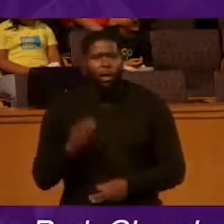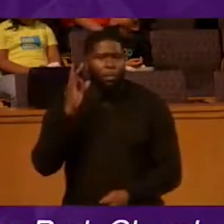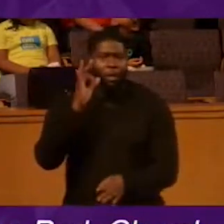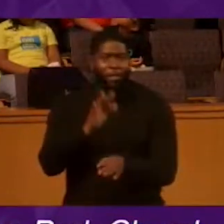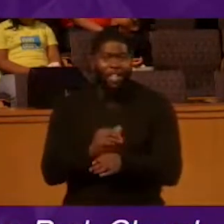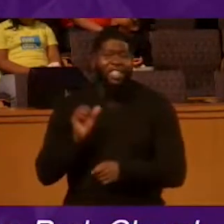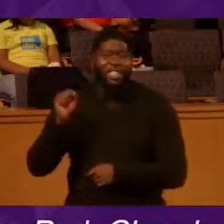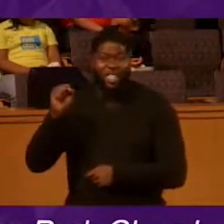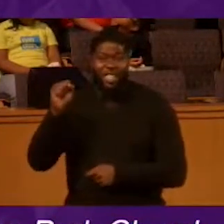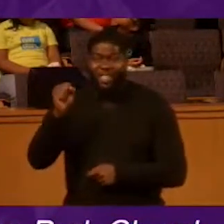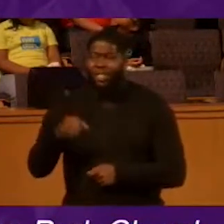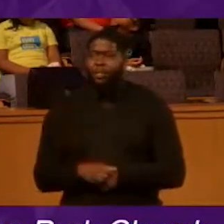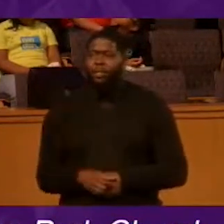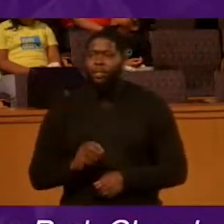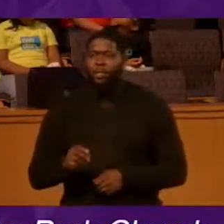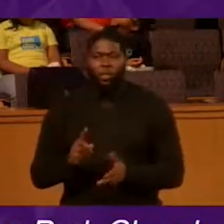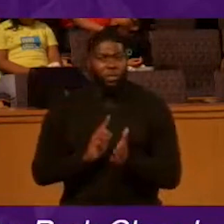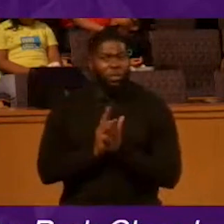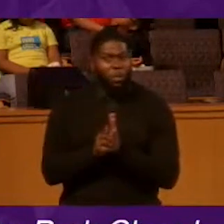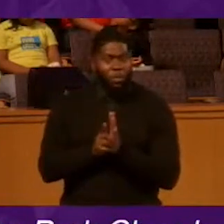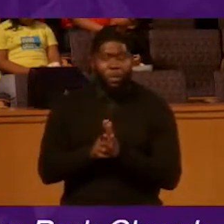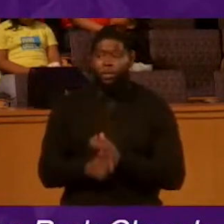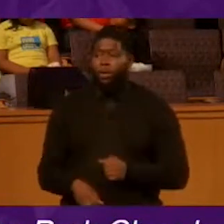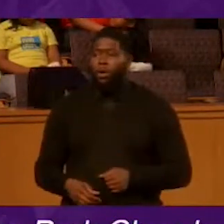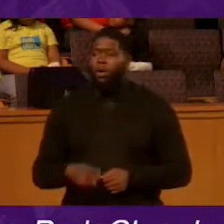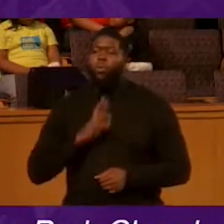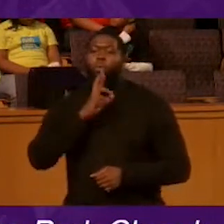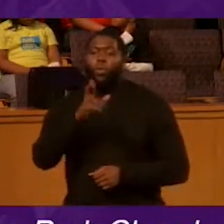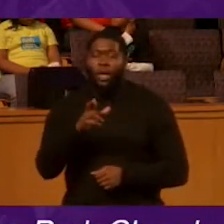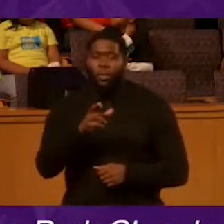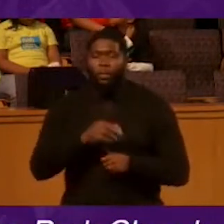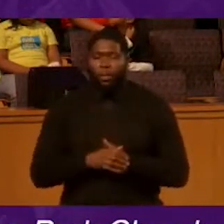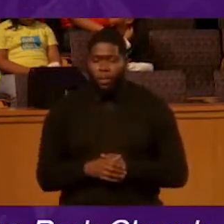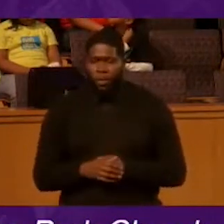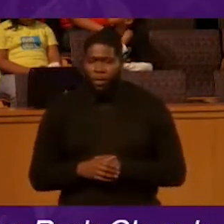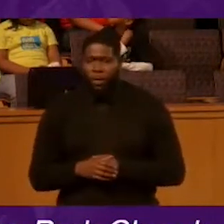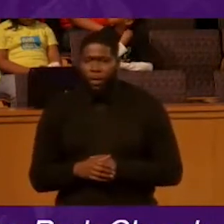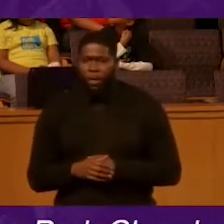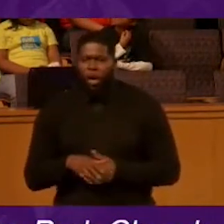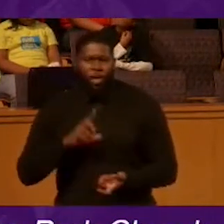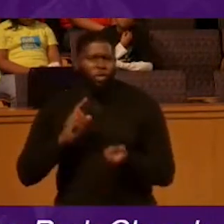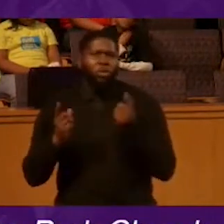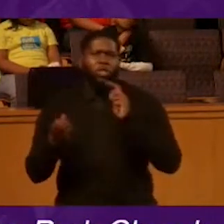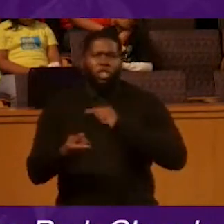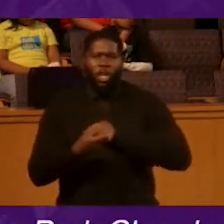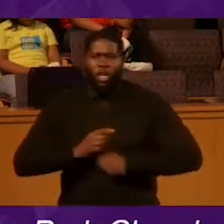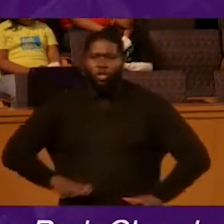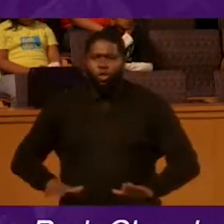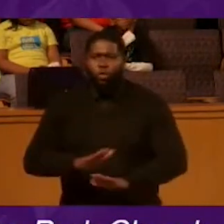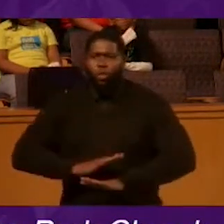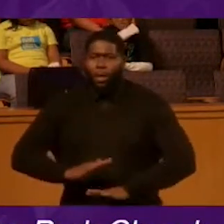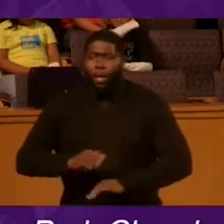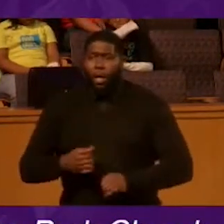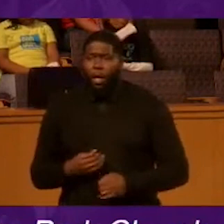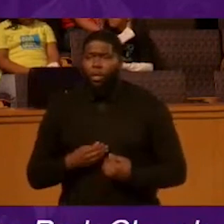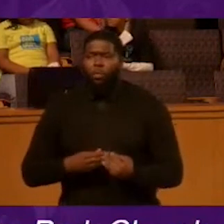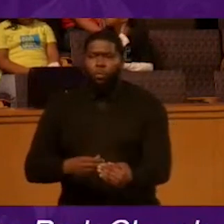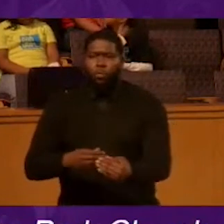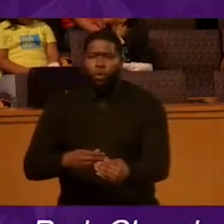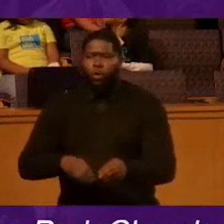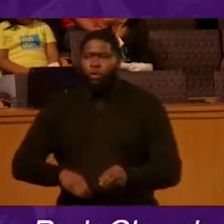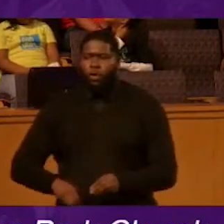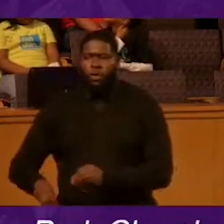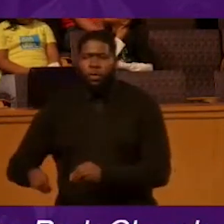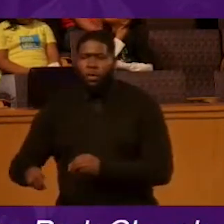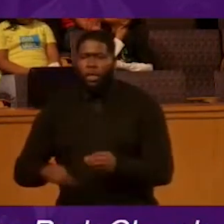yes, it is. But those moments are very real. So how do you adjust your crown and move forward? What's your methodology?